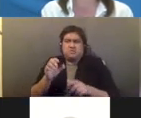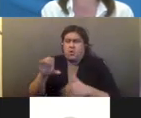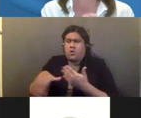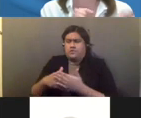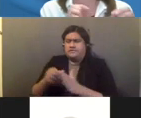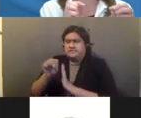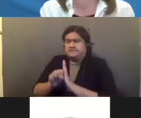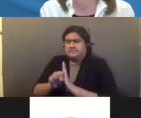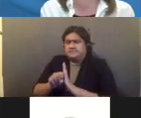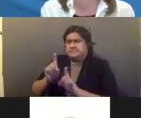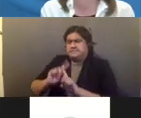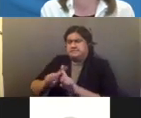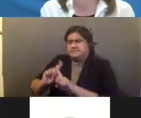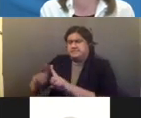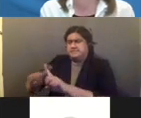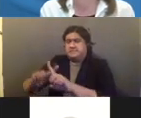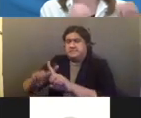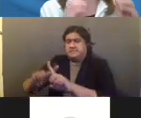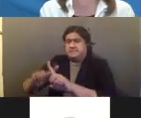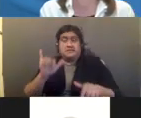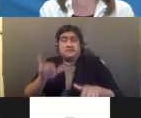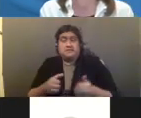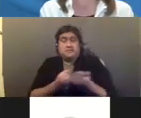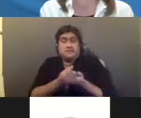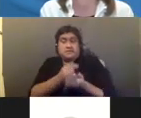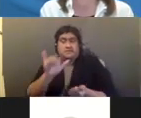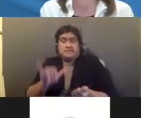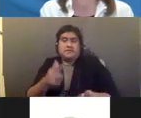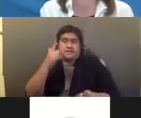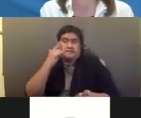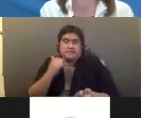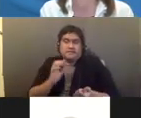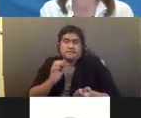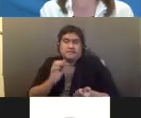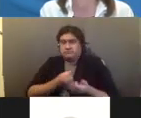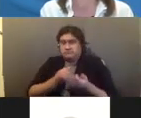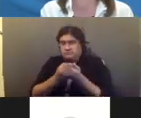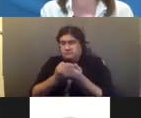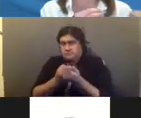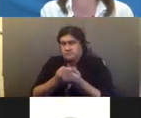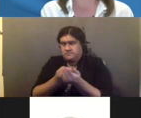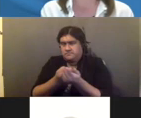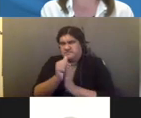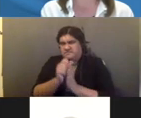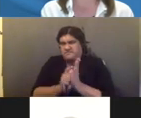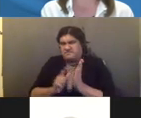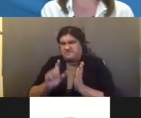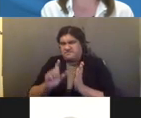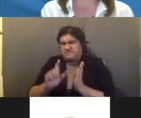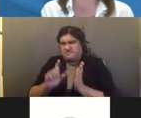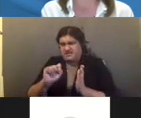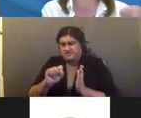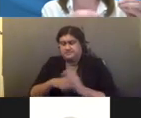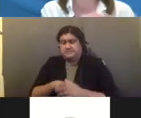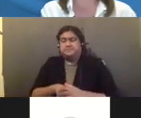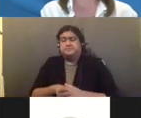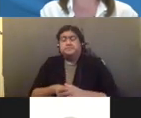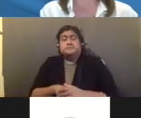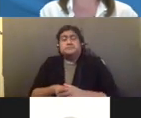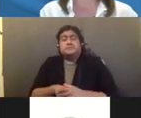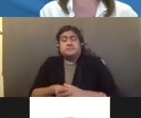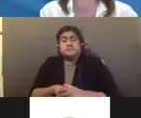Act. Now, the devil is in the details, and every insurance policy has made its